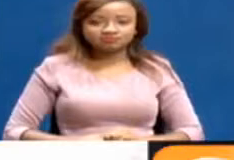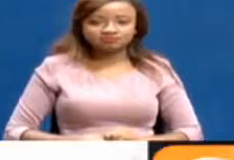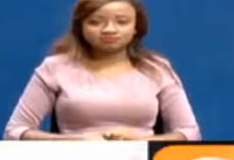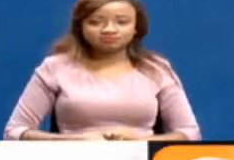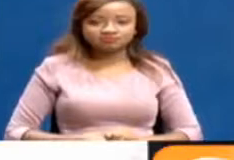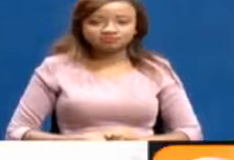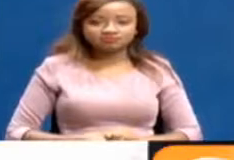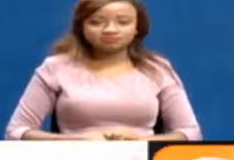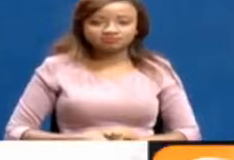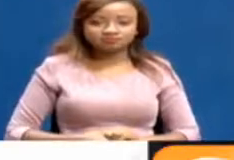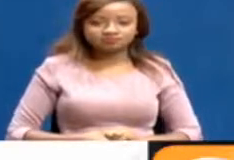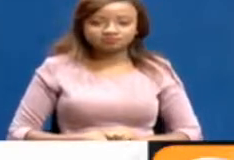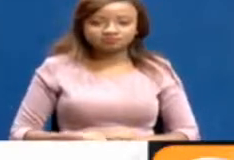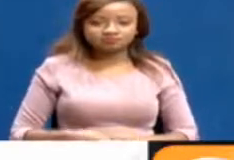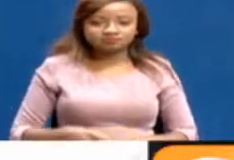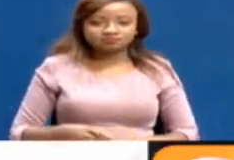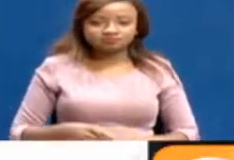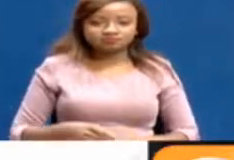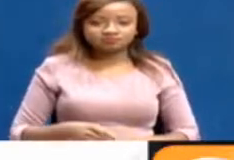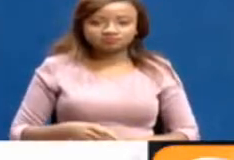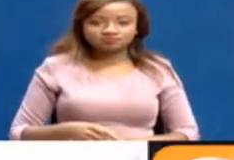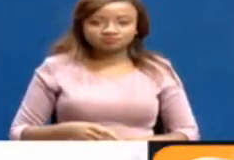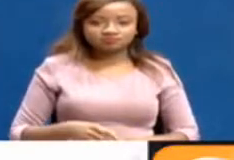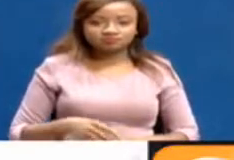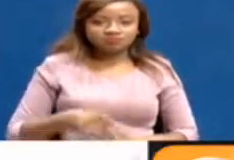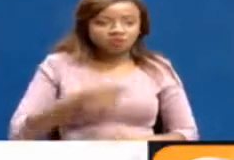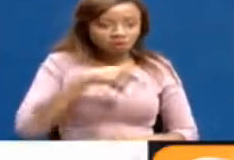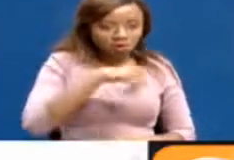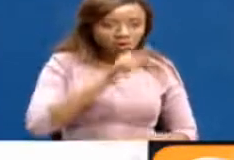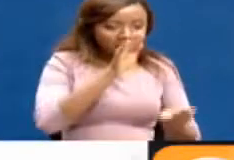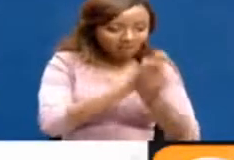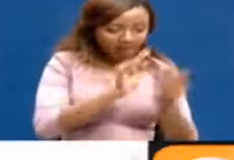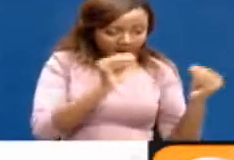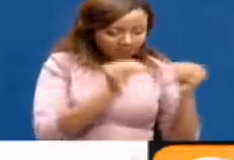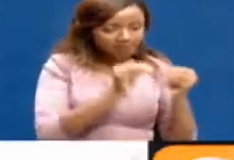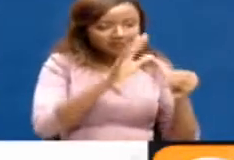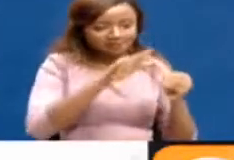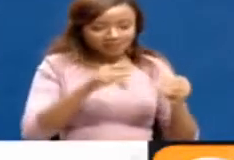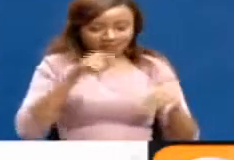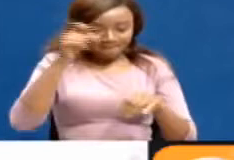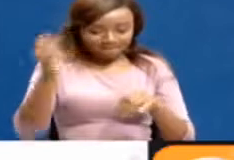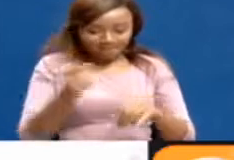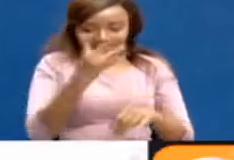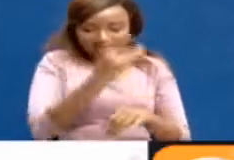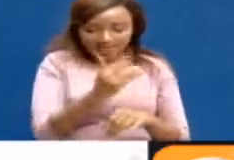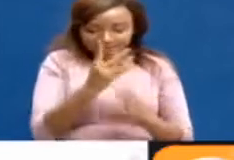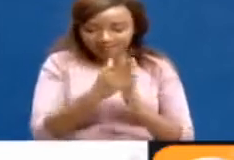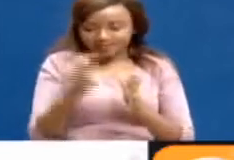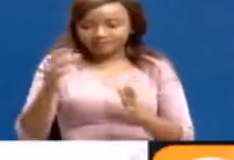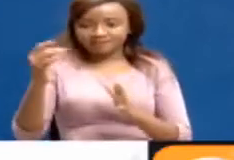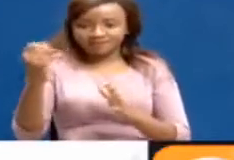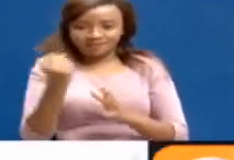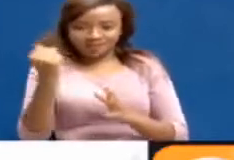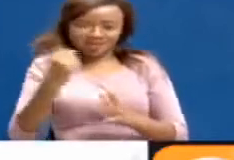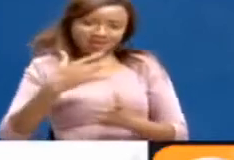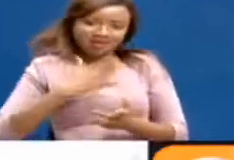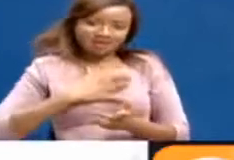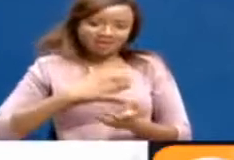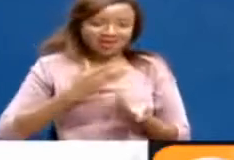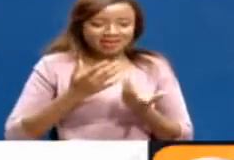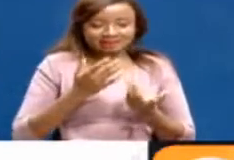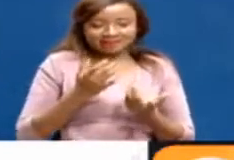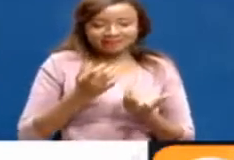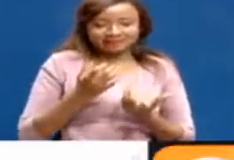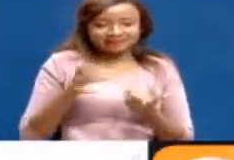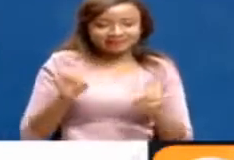loans in the banks, you can go there and say that during this pandemic, in the month of April and May, my turnover has gone down by 40%, comparable